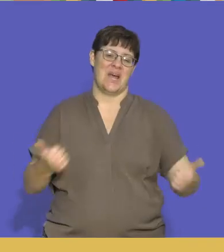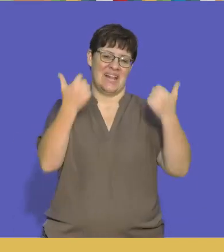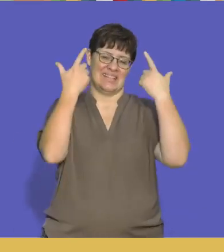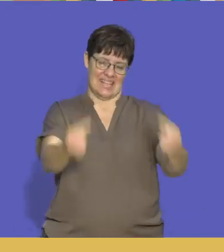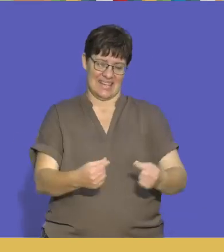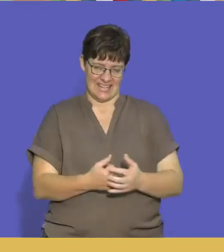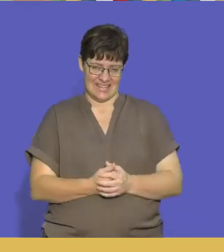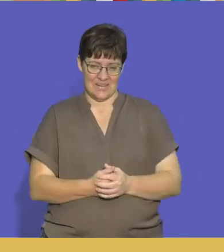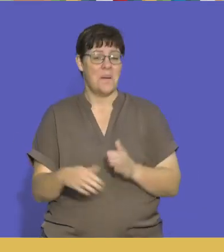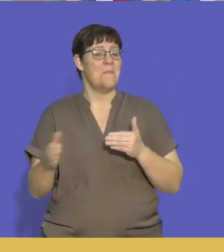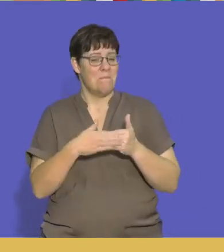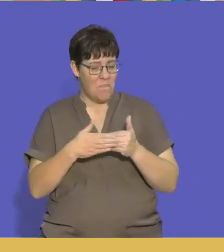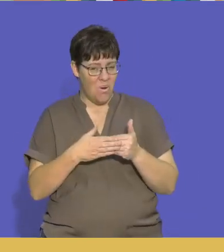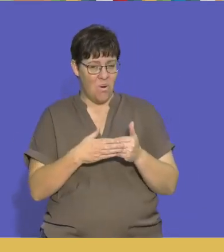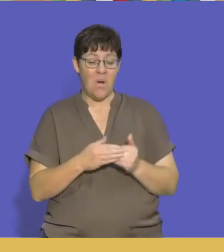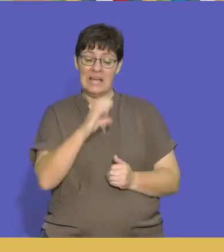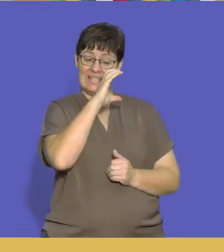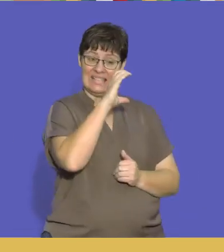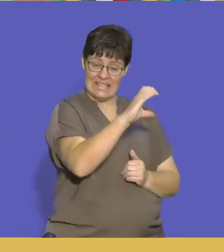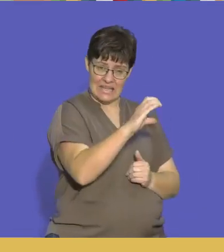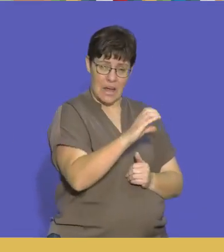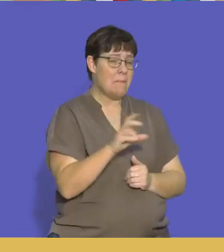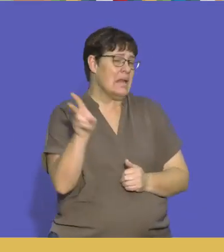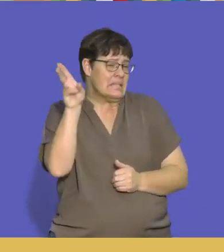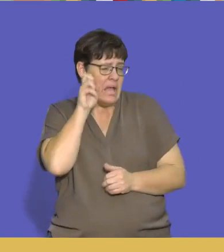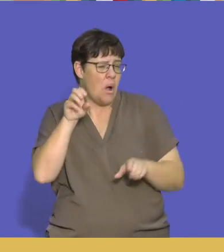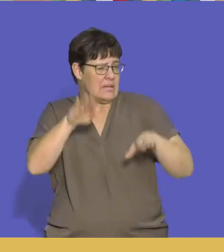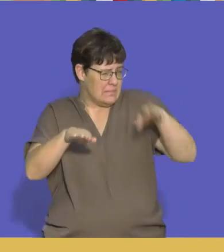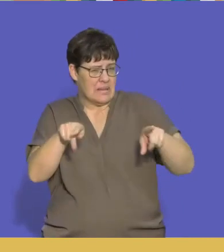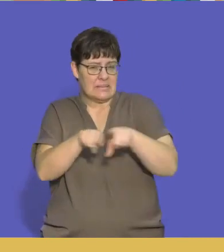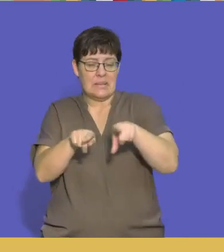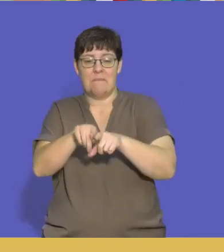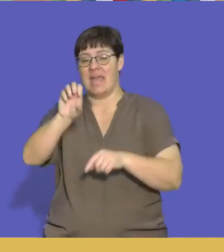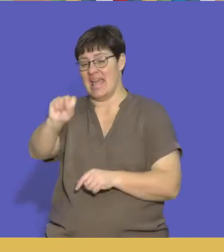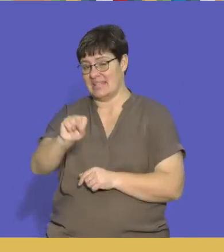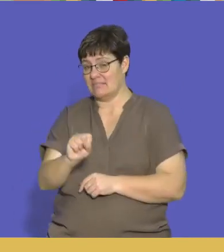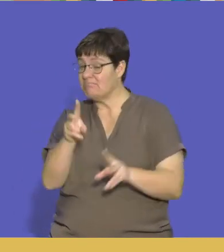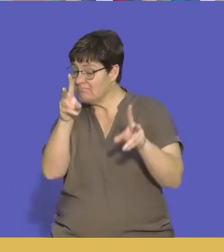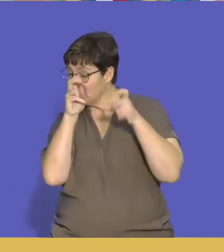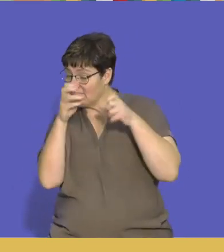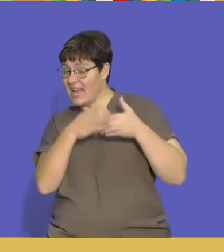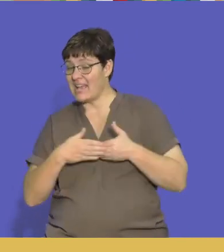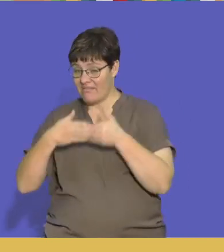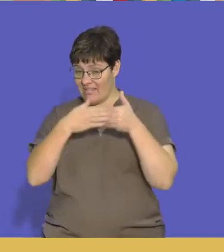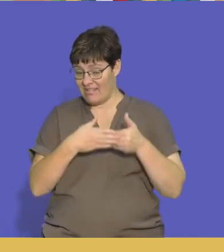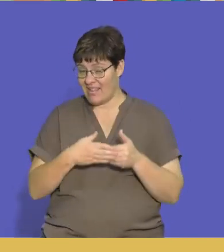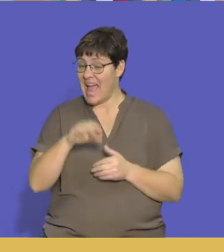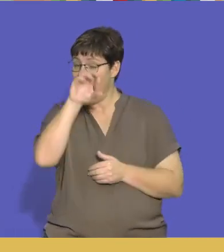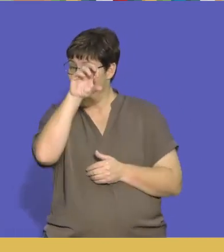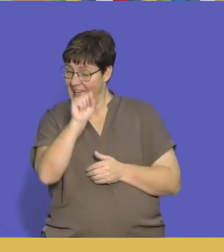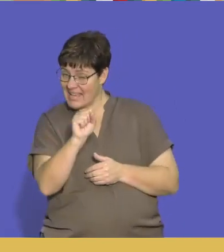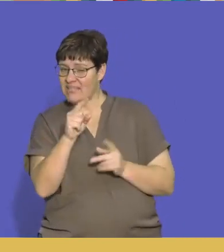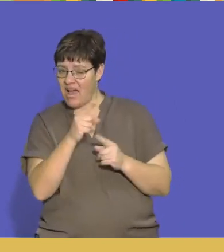Well done! Here are more words with the letter C that sounds like S. Listen carefully. The